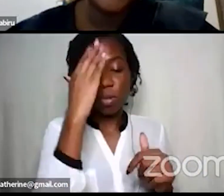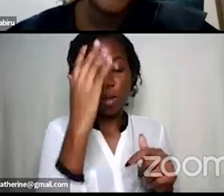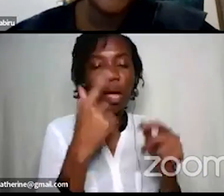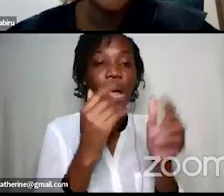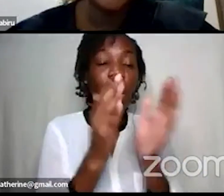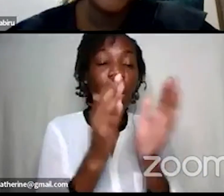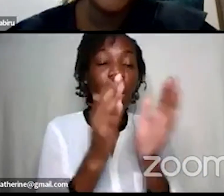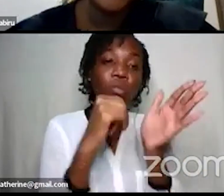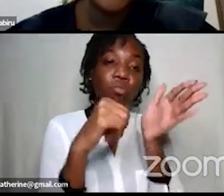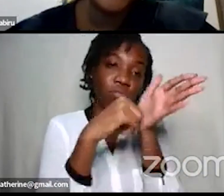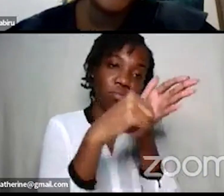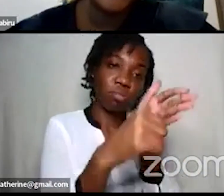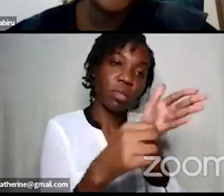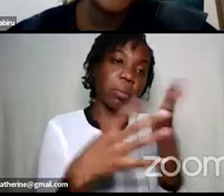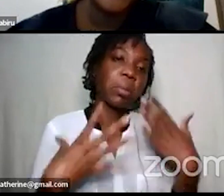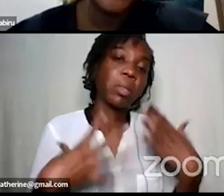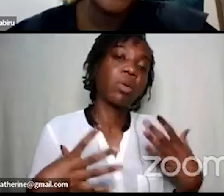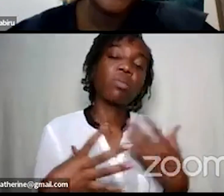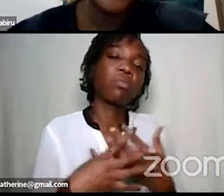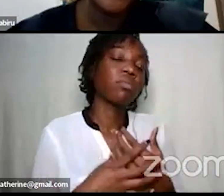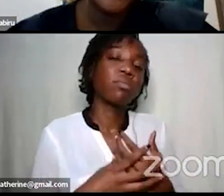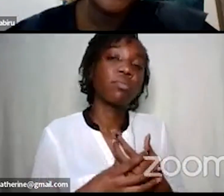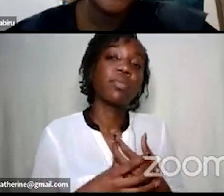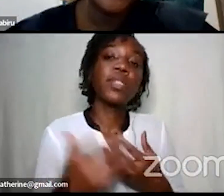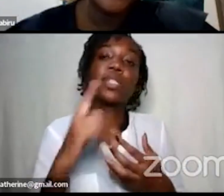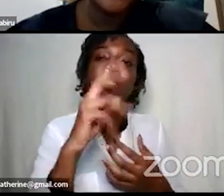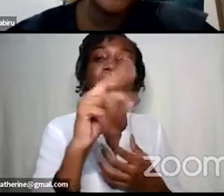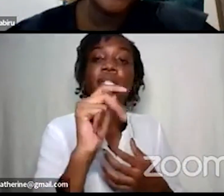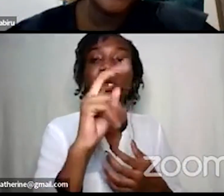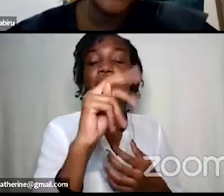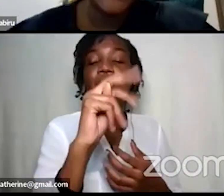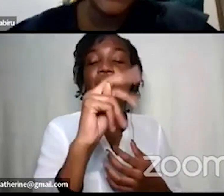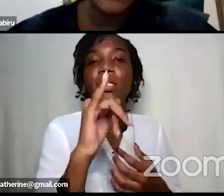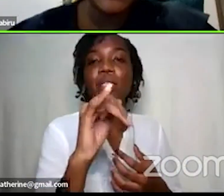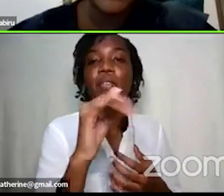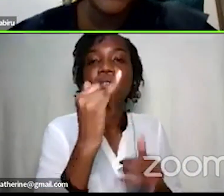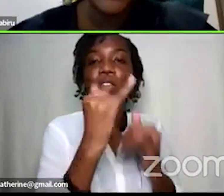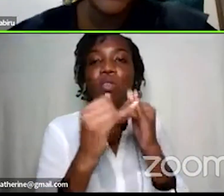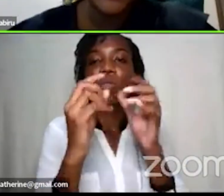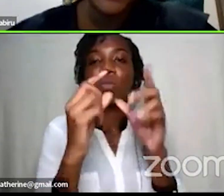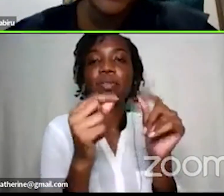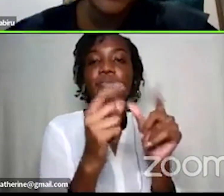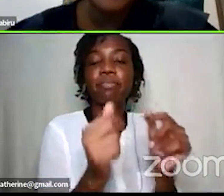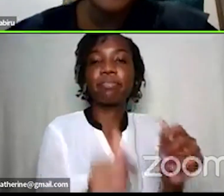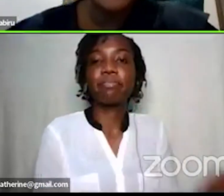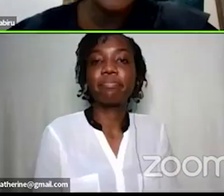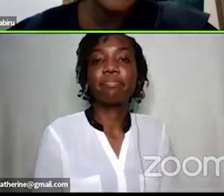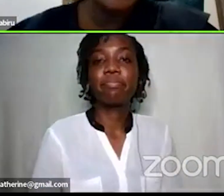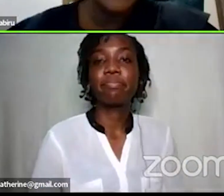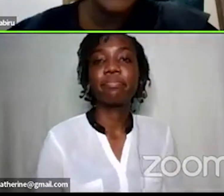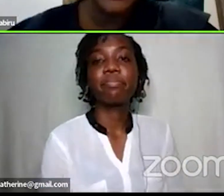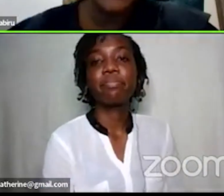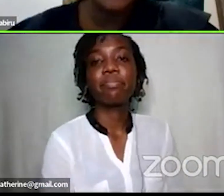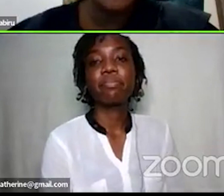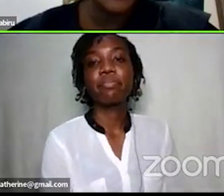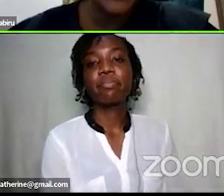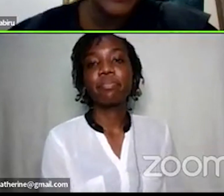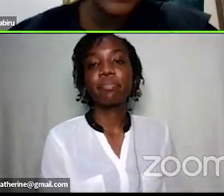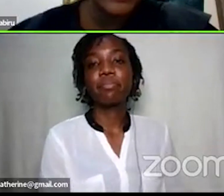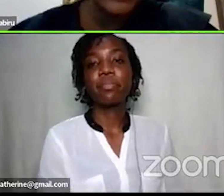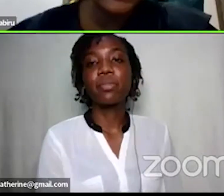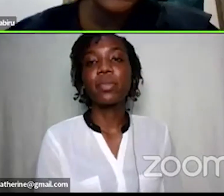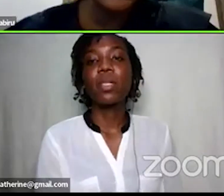eh? Yeah, so Nancy, give us your parting shot. Right. So I want to appreciate